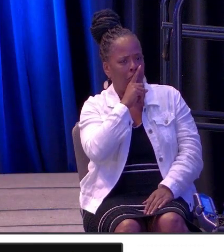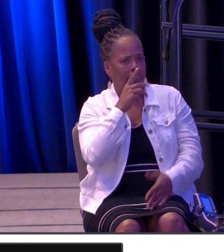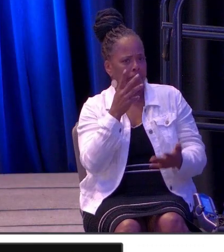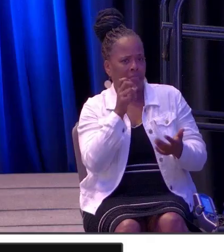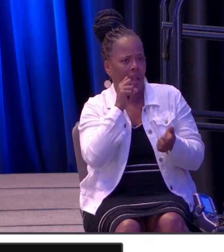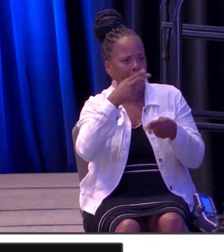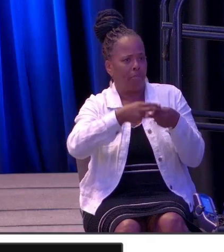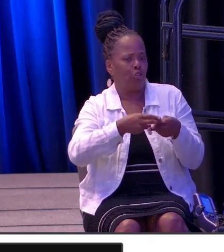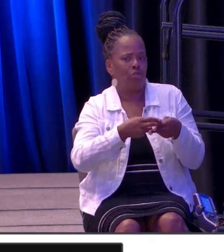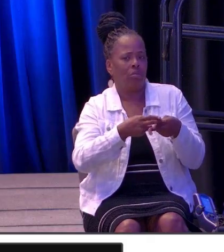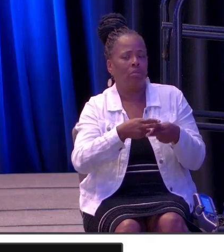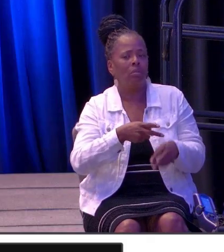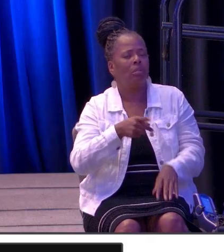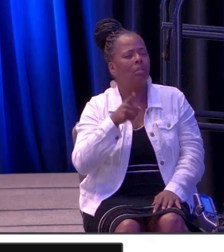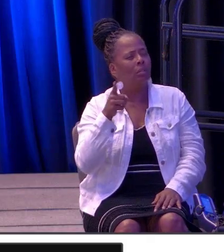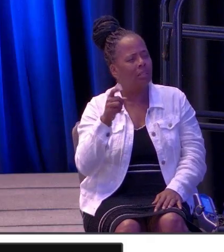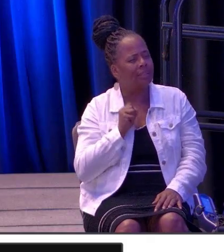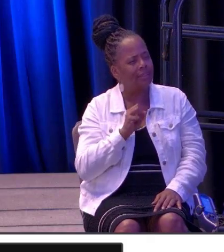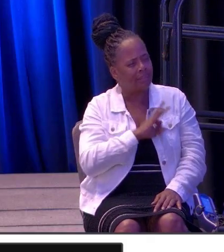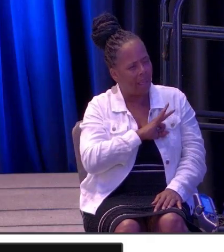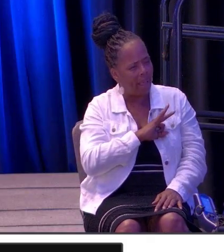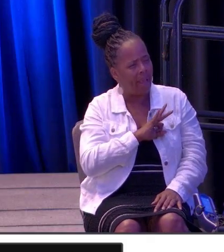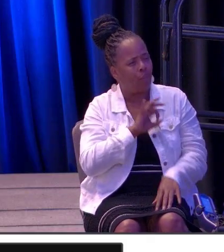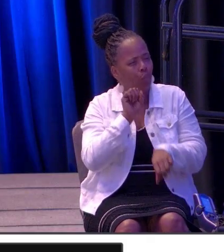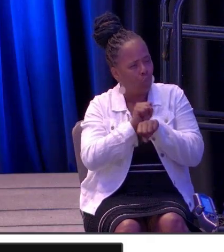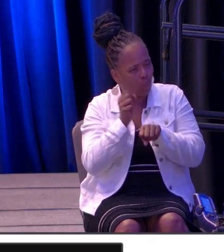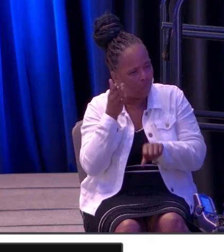our centers